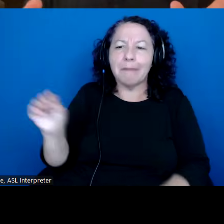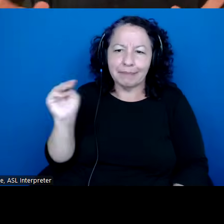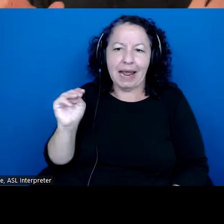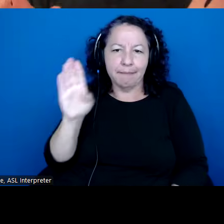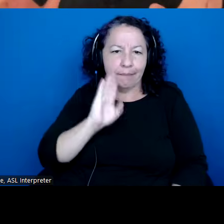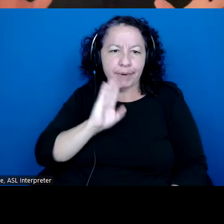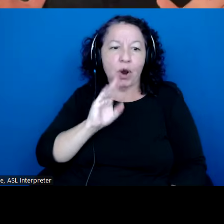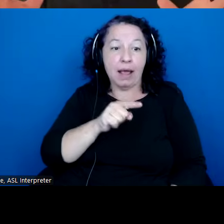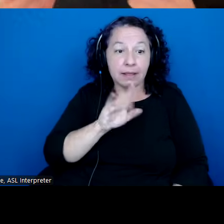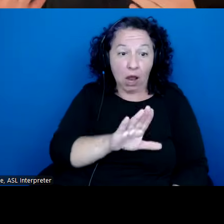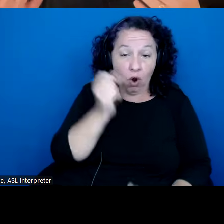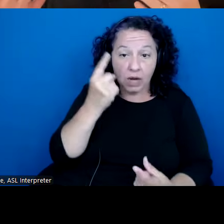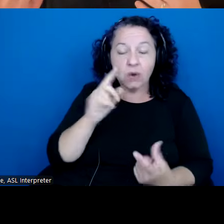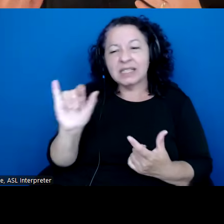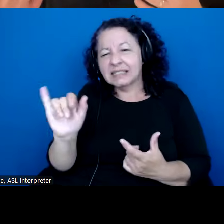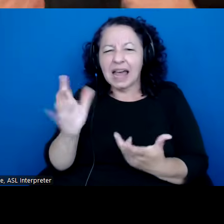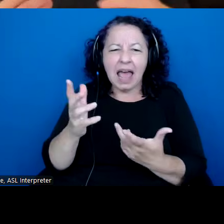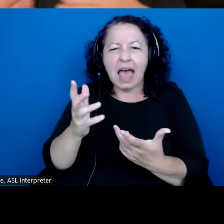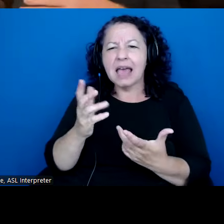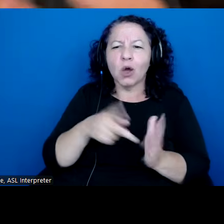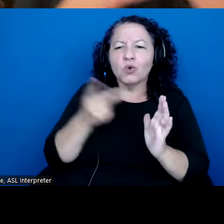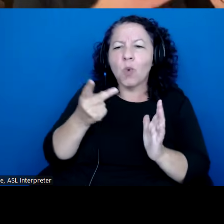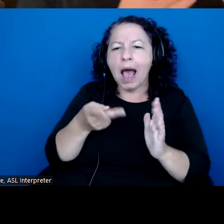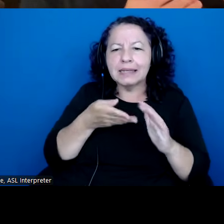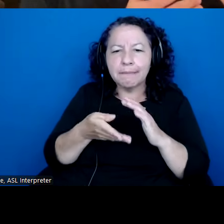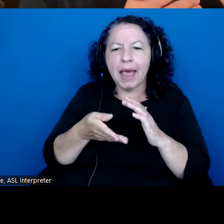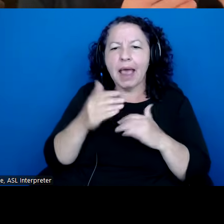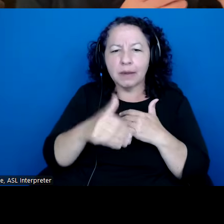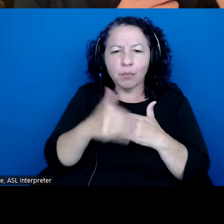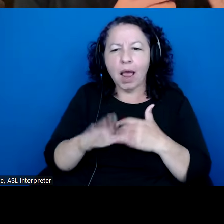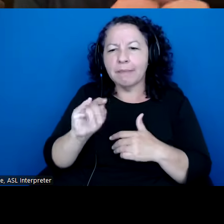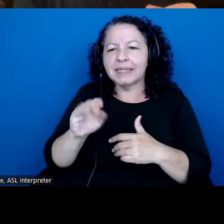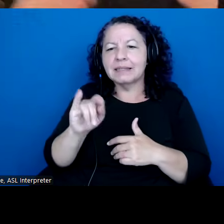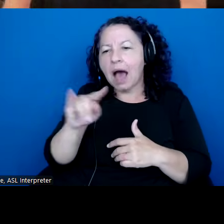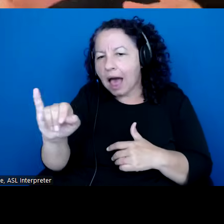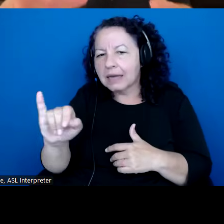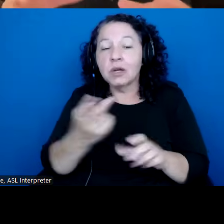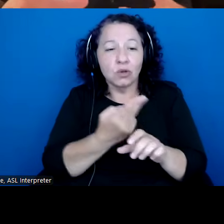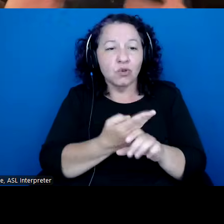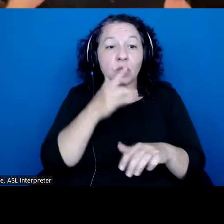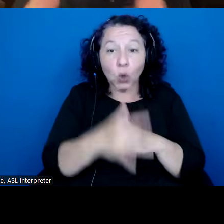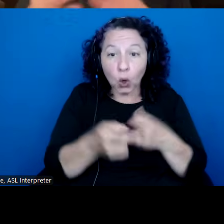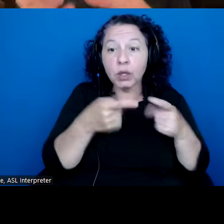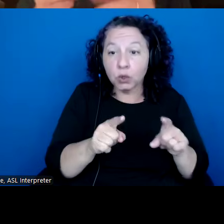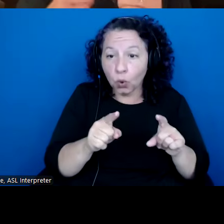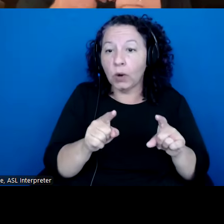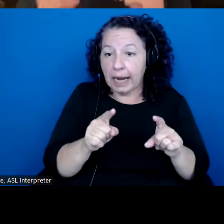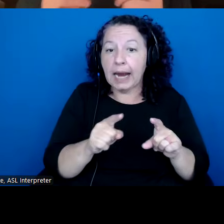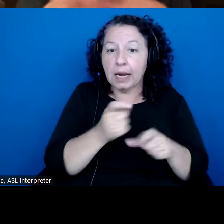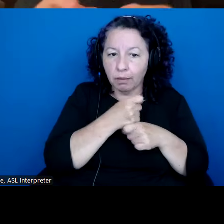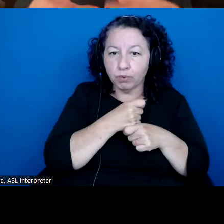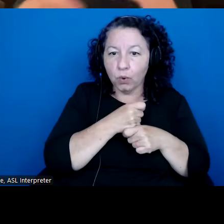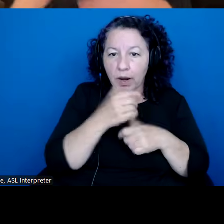something like biscotti, a twice-baked bread that they were using early in the brewing process, putting it into what's called the mash, where you're basically